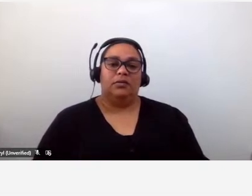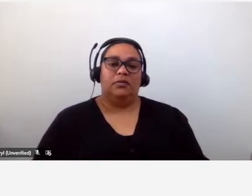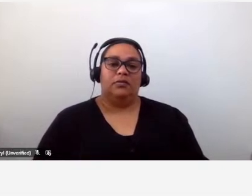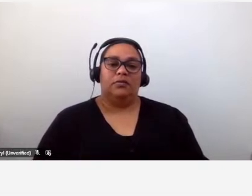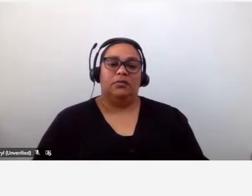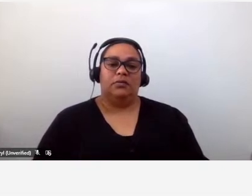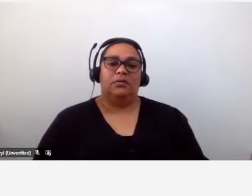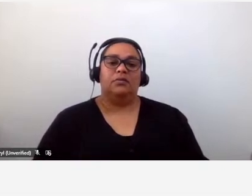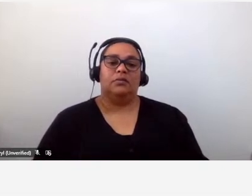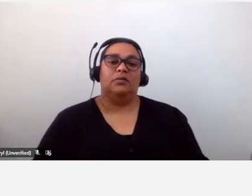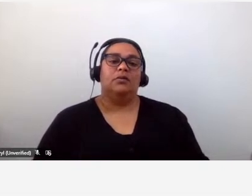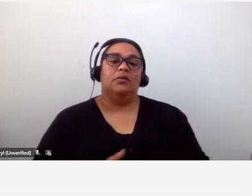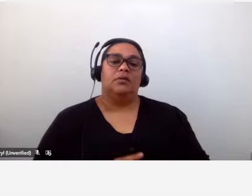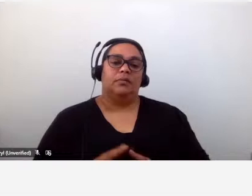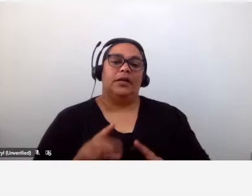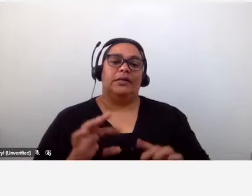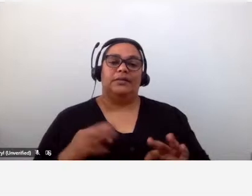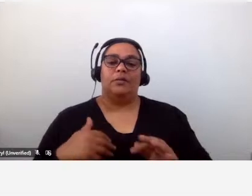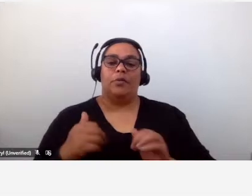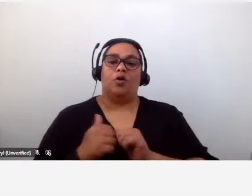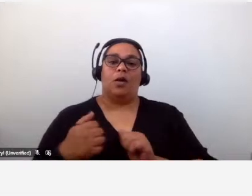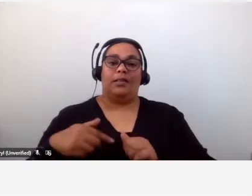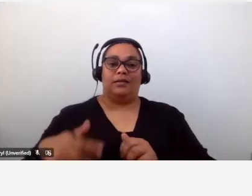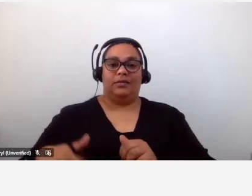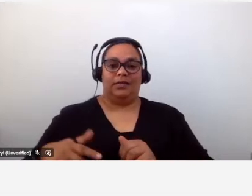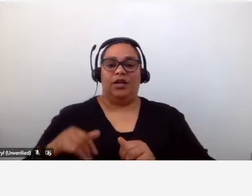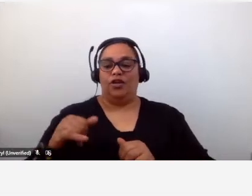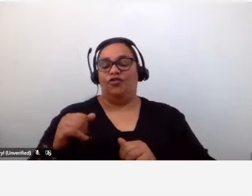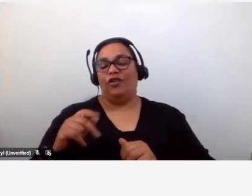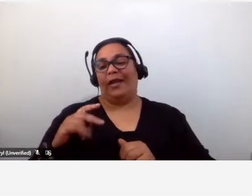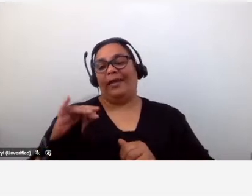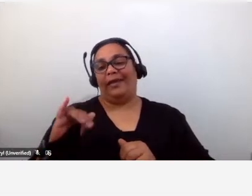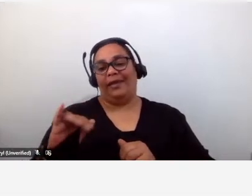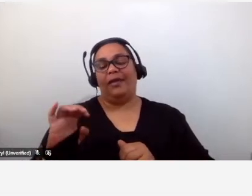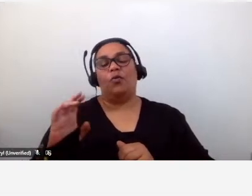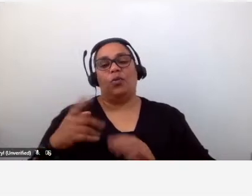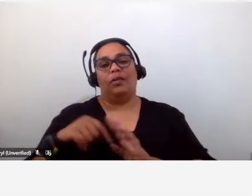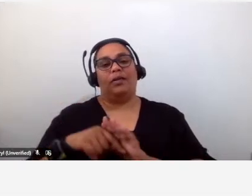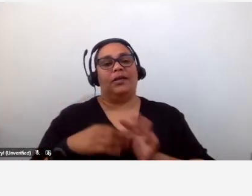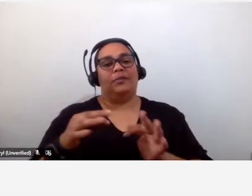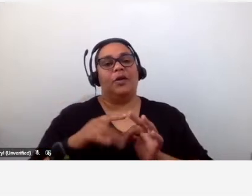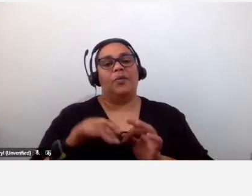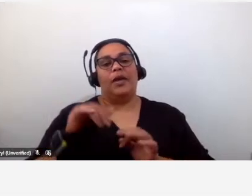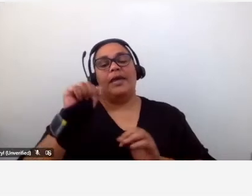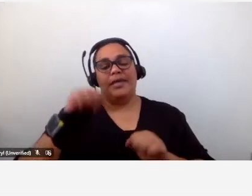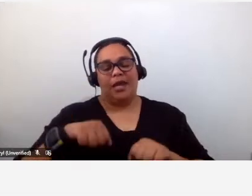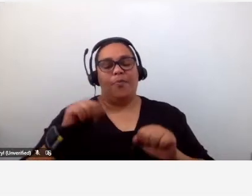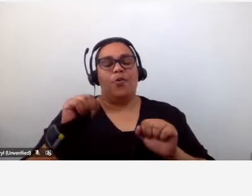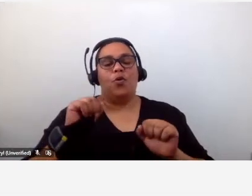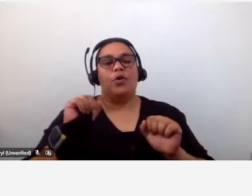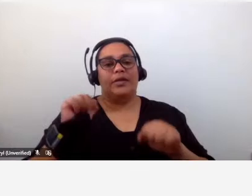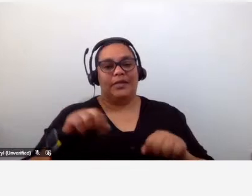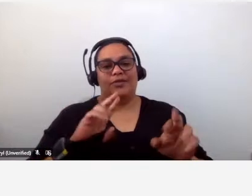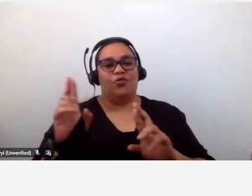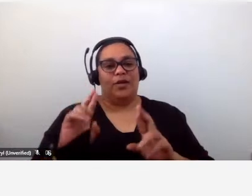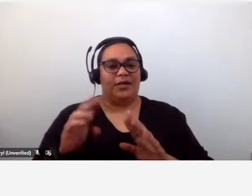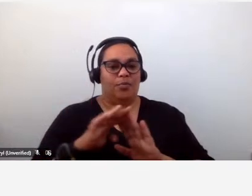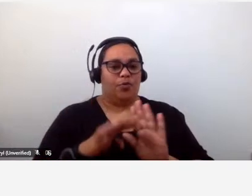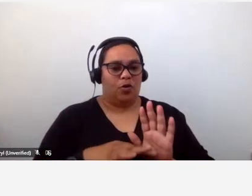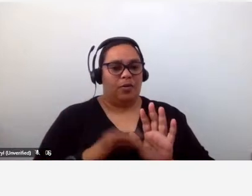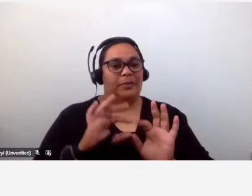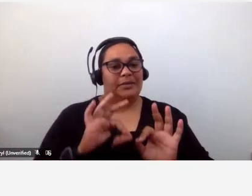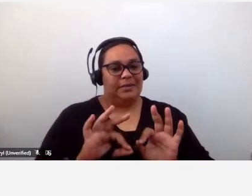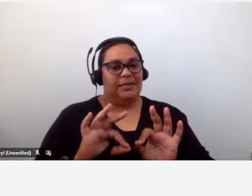again, we've got my colleagues here. Jackie will speak in detail about our Yebo Nest program. And in